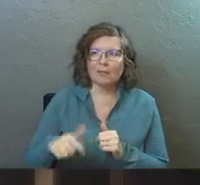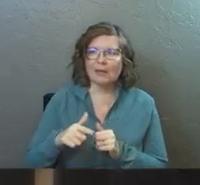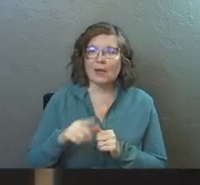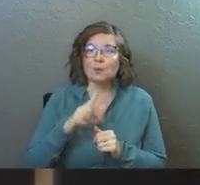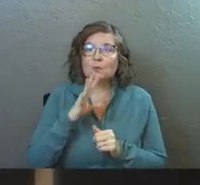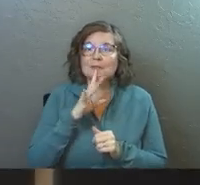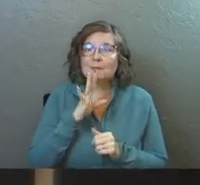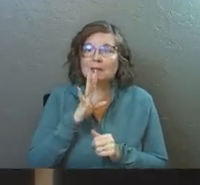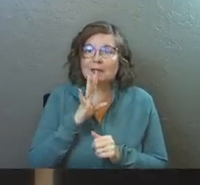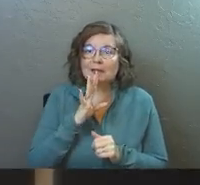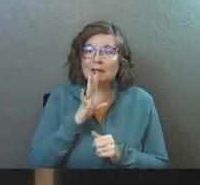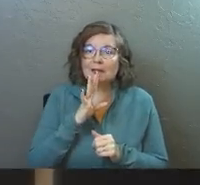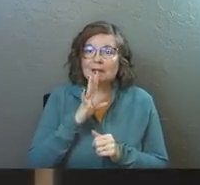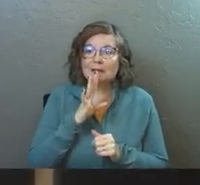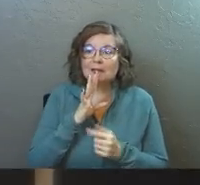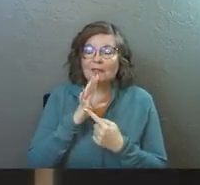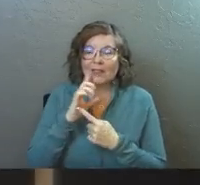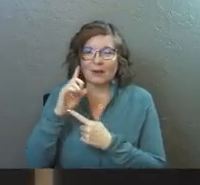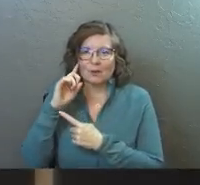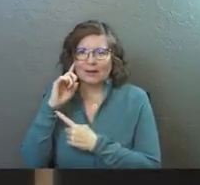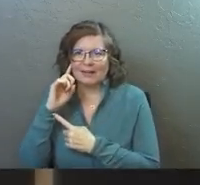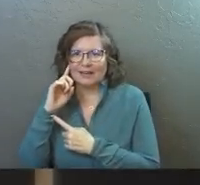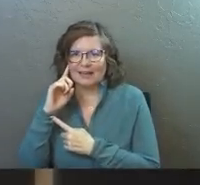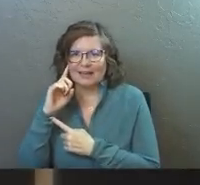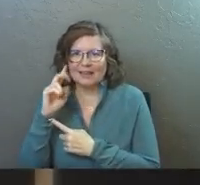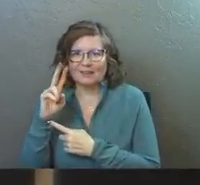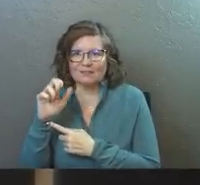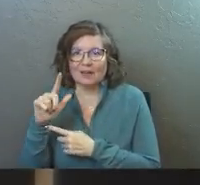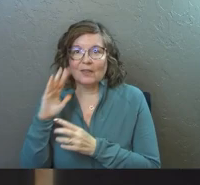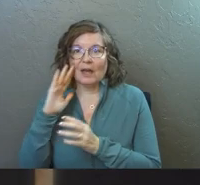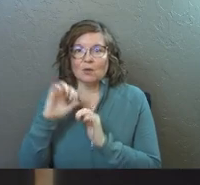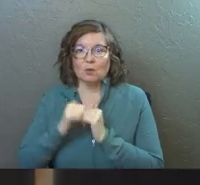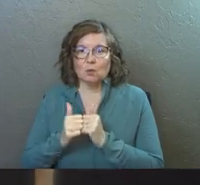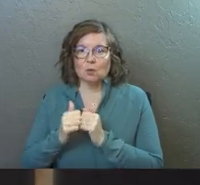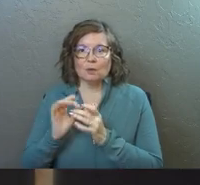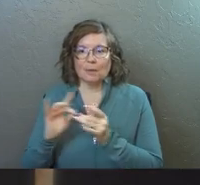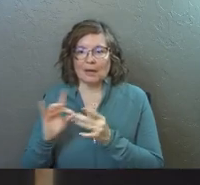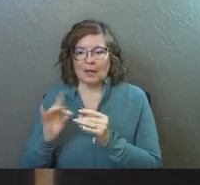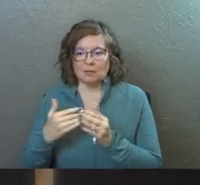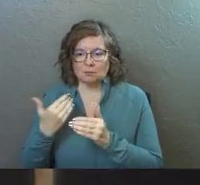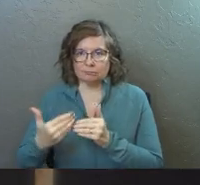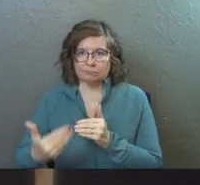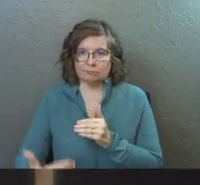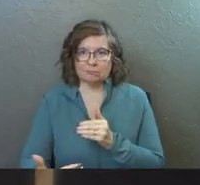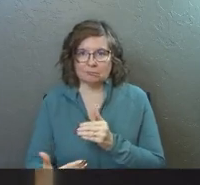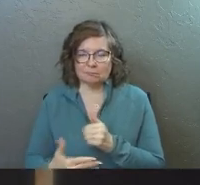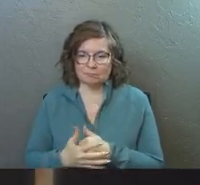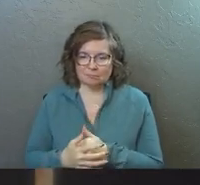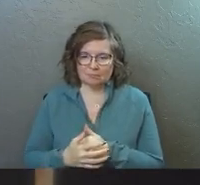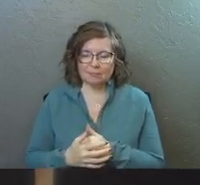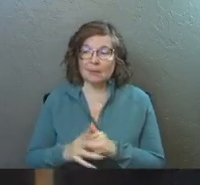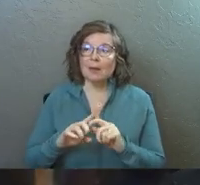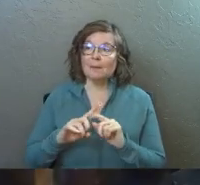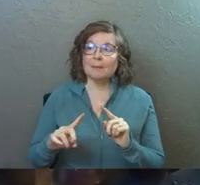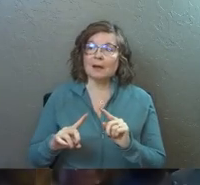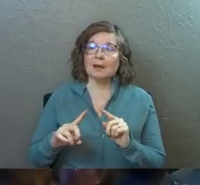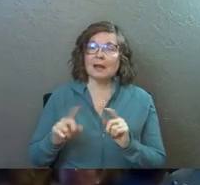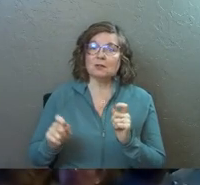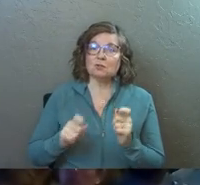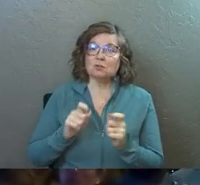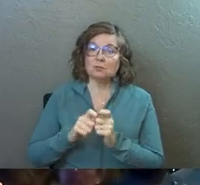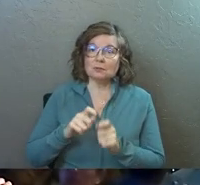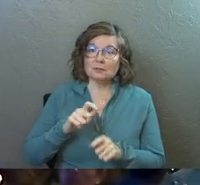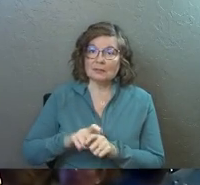would speak it orally to them, and that's how they knew the pronunciation as you went down through the generations. But at a